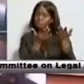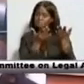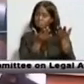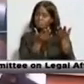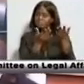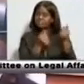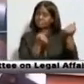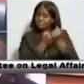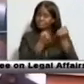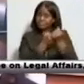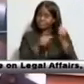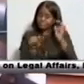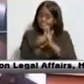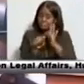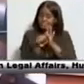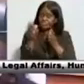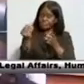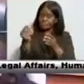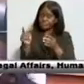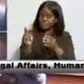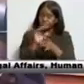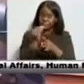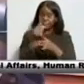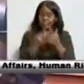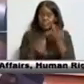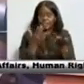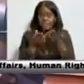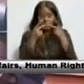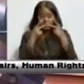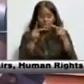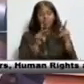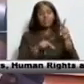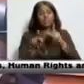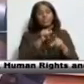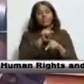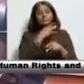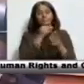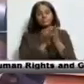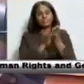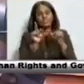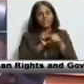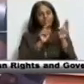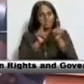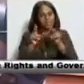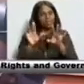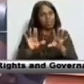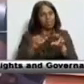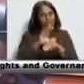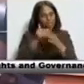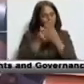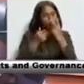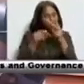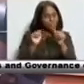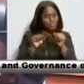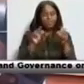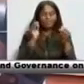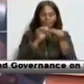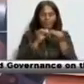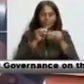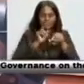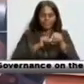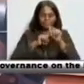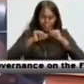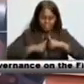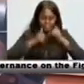in favor of private capital or public interest? And the answers are all there to see. The moment we